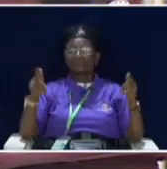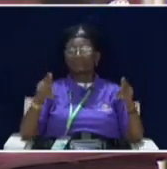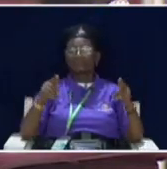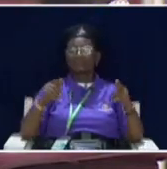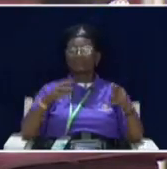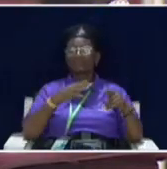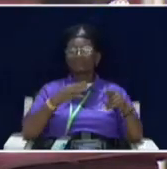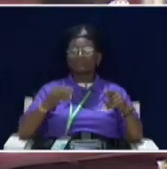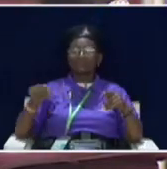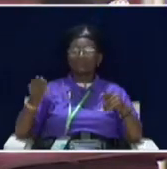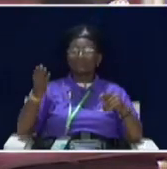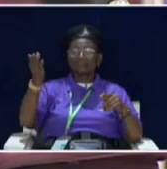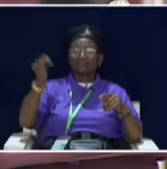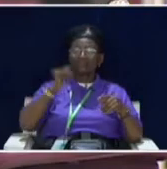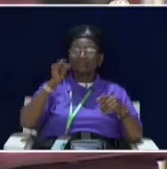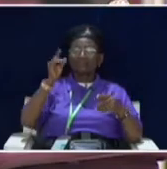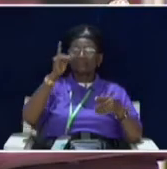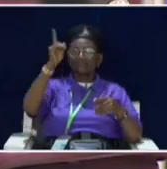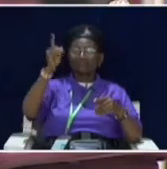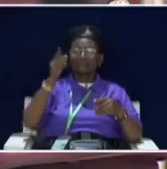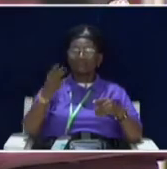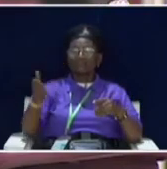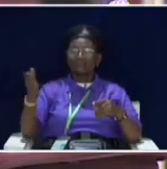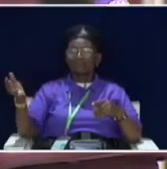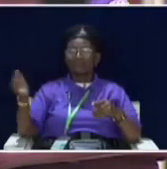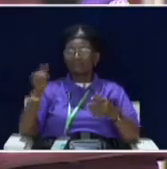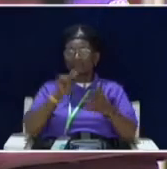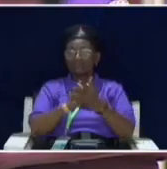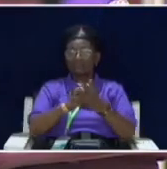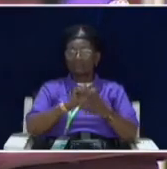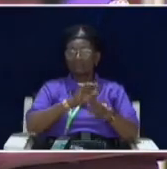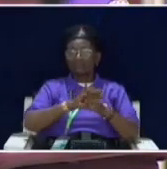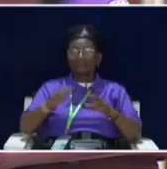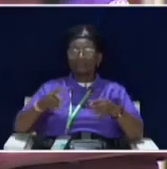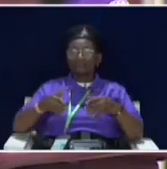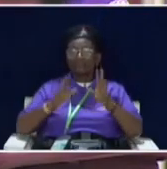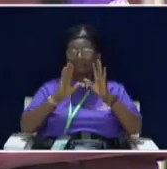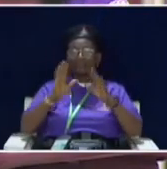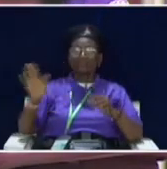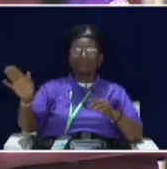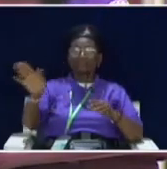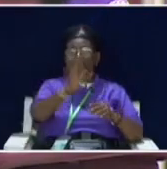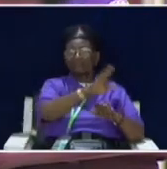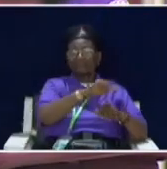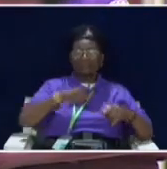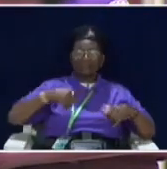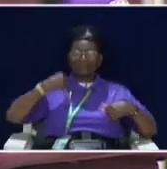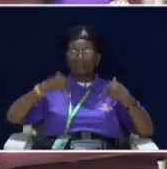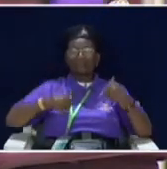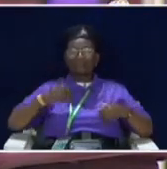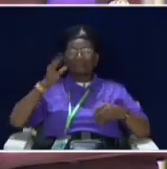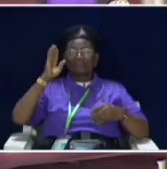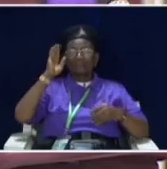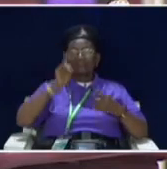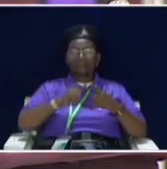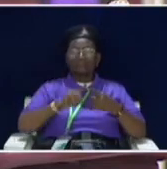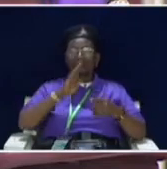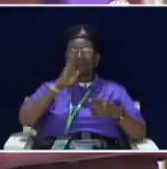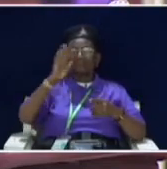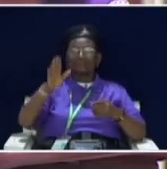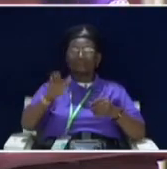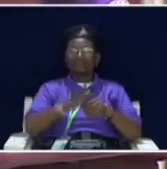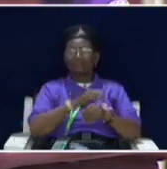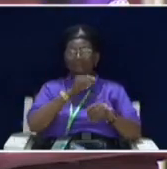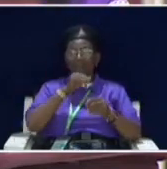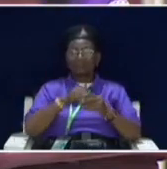And there's one thing that is not allowing your joy to be full. Sugbon ti ohun kan be ti o je ki ayo yin o di kikun. In the name of the